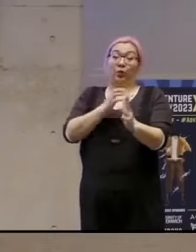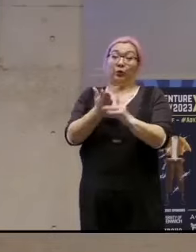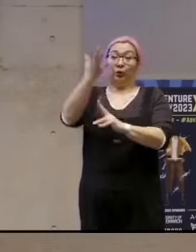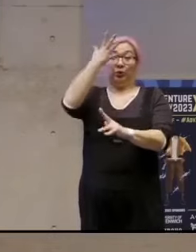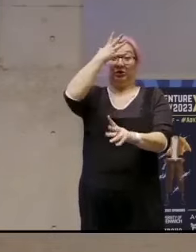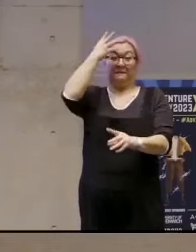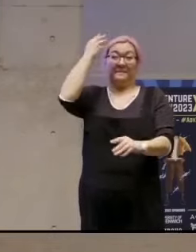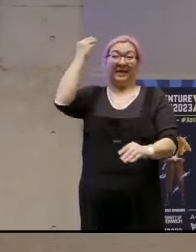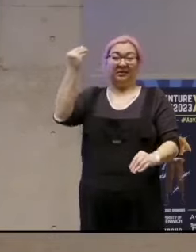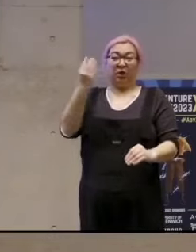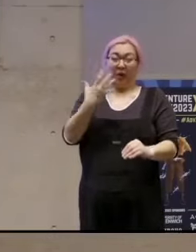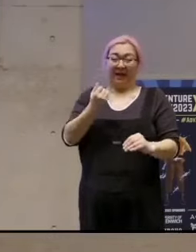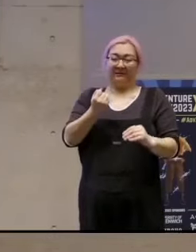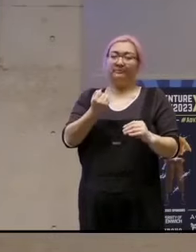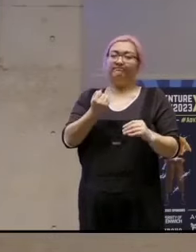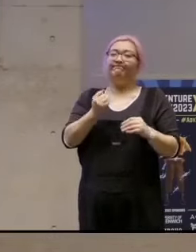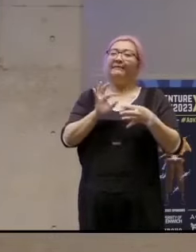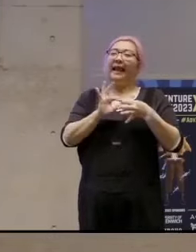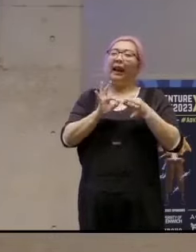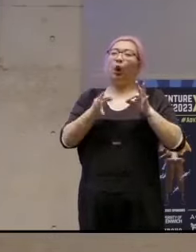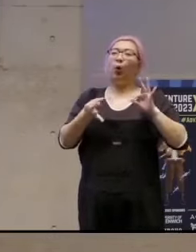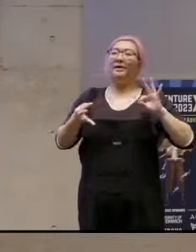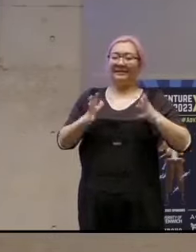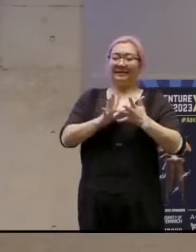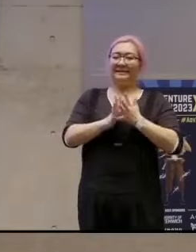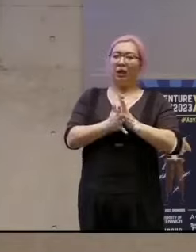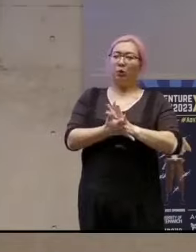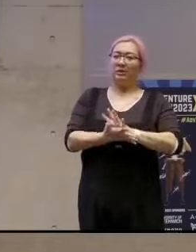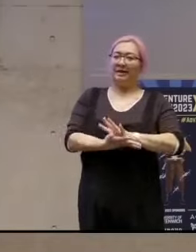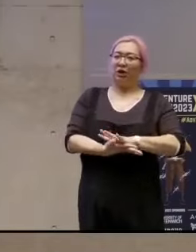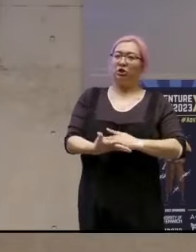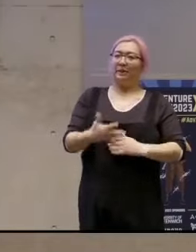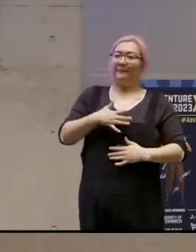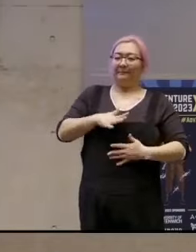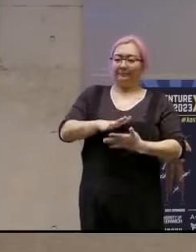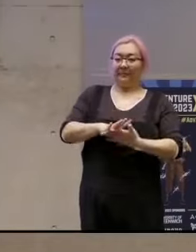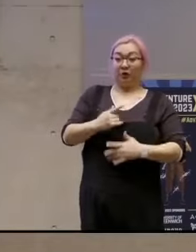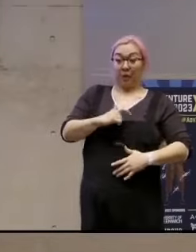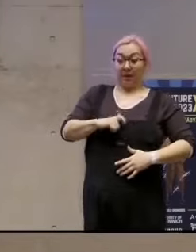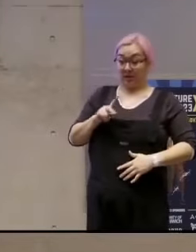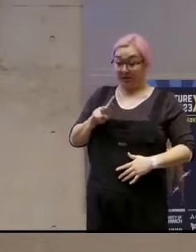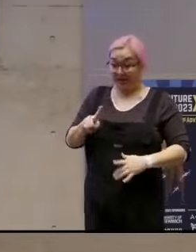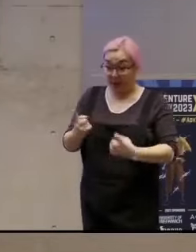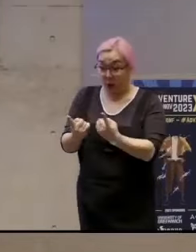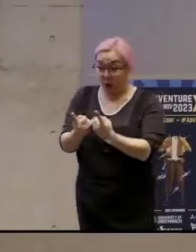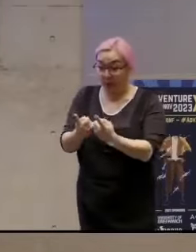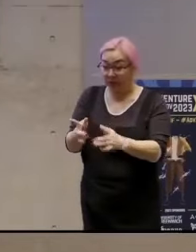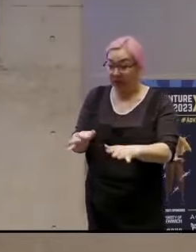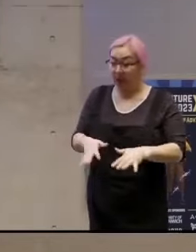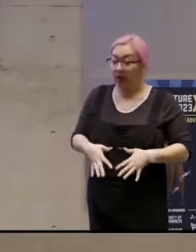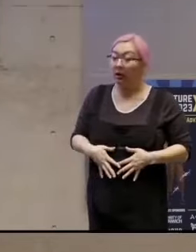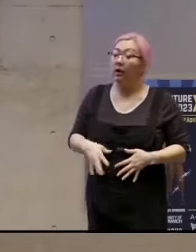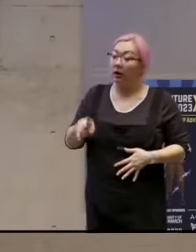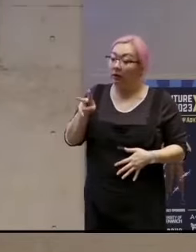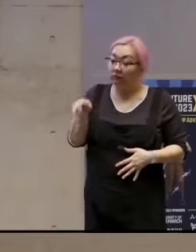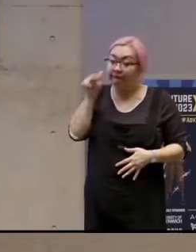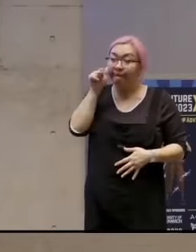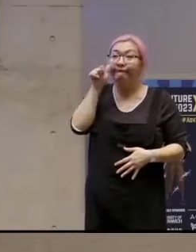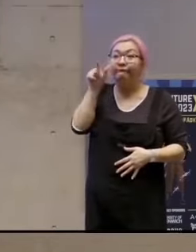such in dementia that people remember the function of an object rather than the form. So for instance, a watch